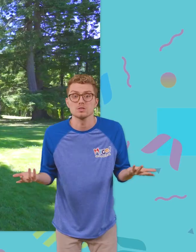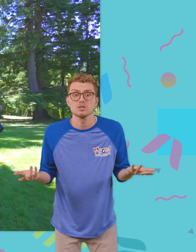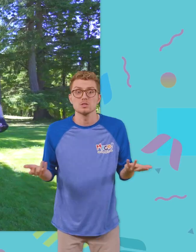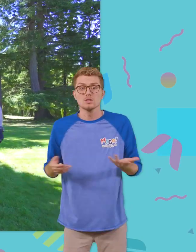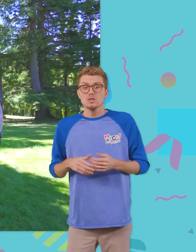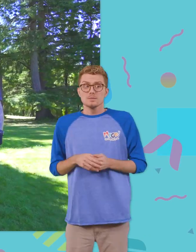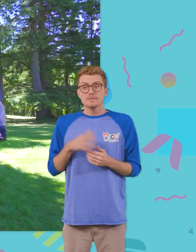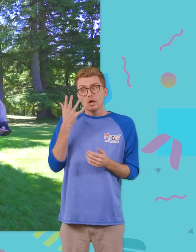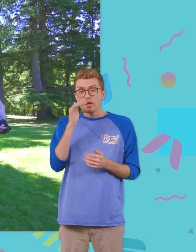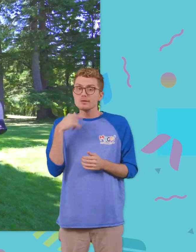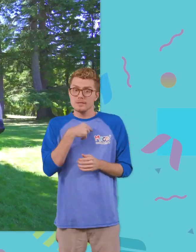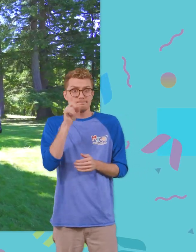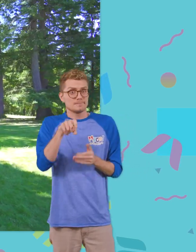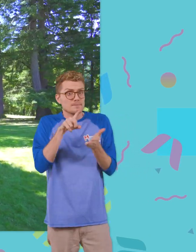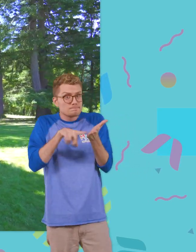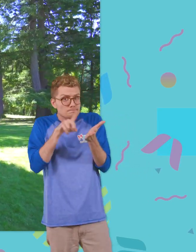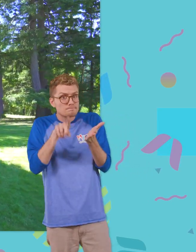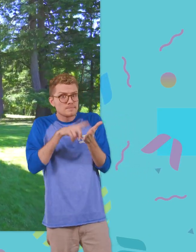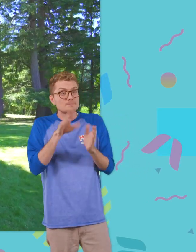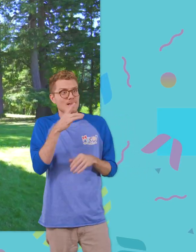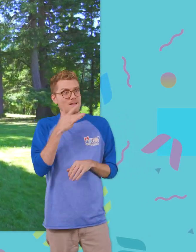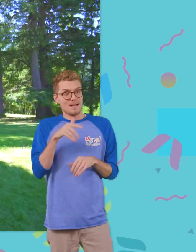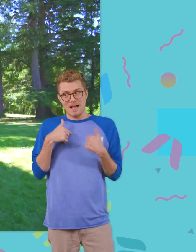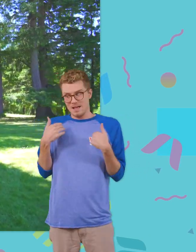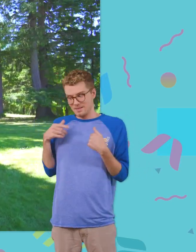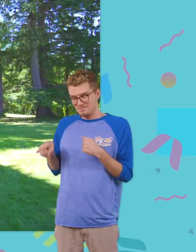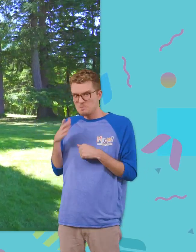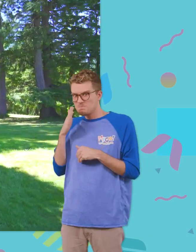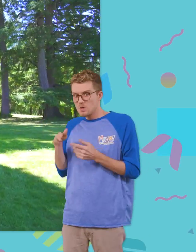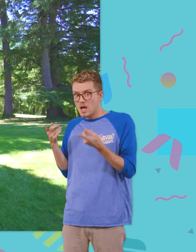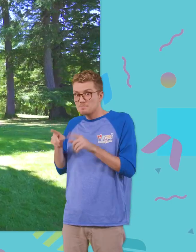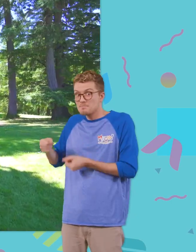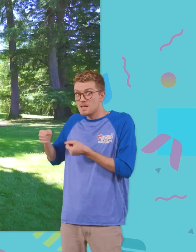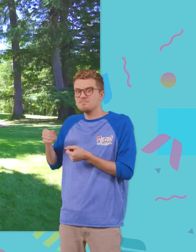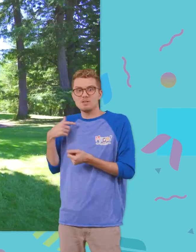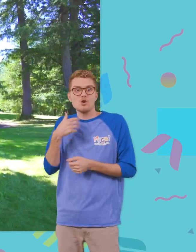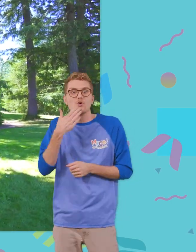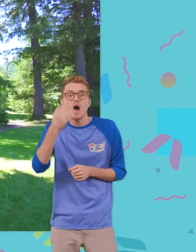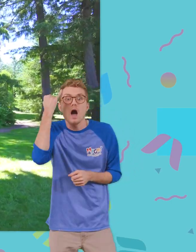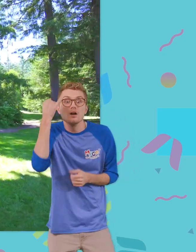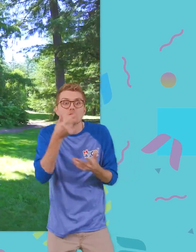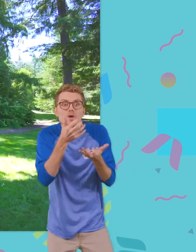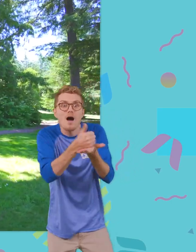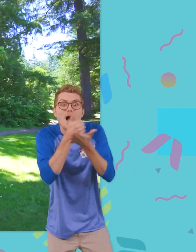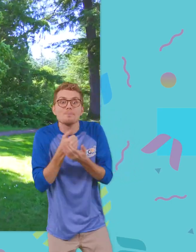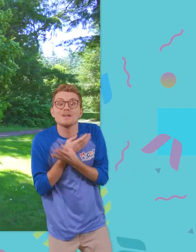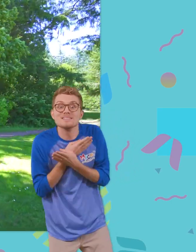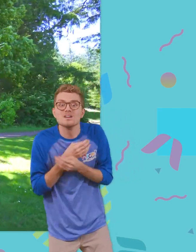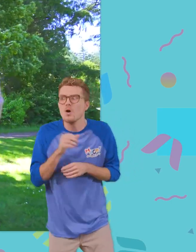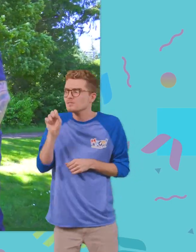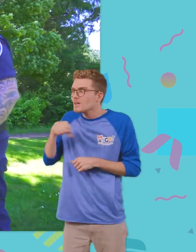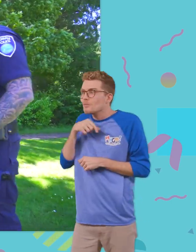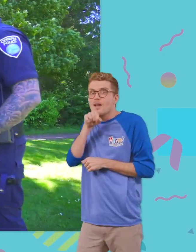gone. Well, it looks like we're gonna have to investigate this. Lucky for you, I have my crime scene bag with me. I got a really good idea. Yeah? Do you want to help me, Blippi? I would love